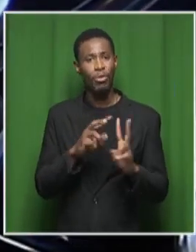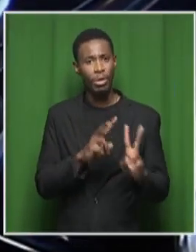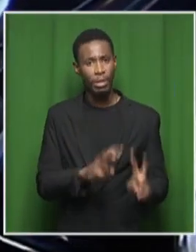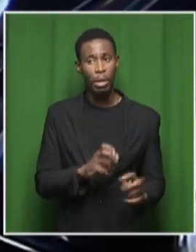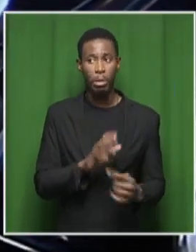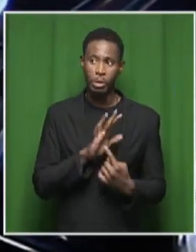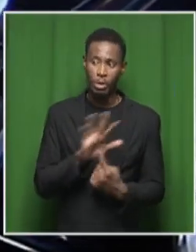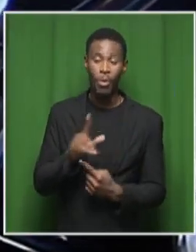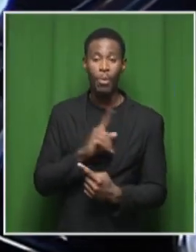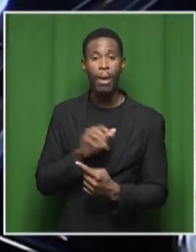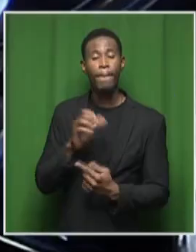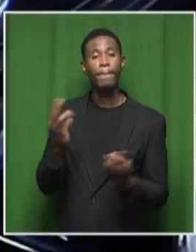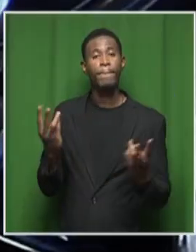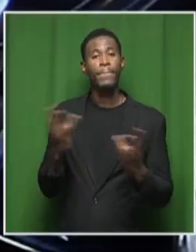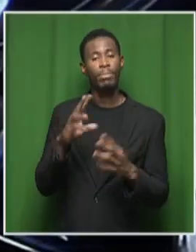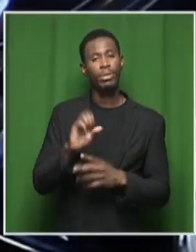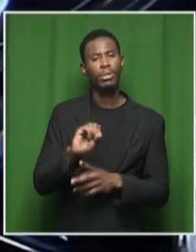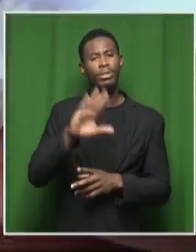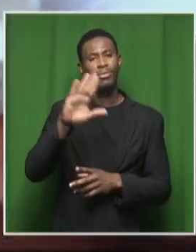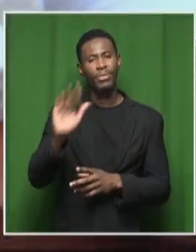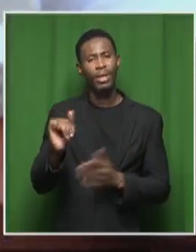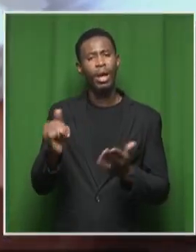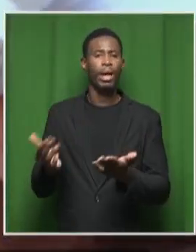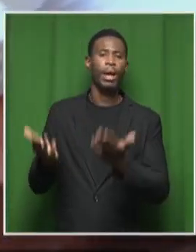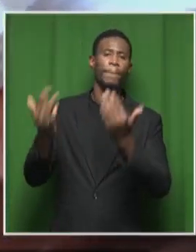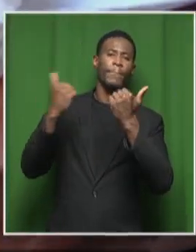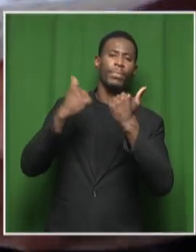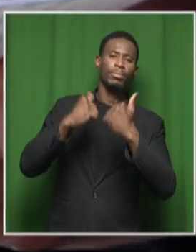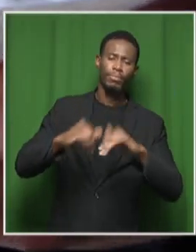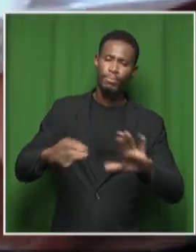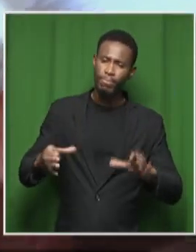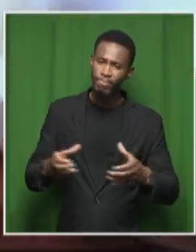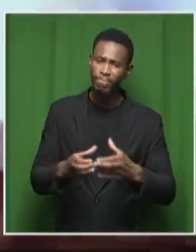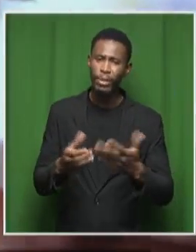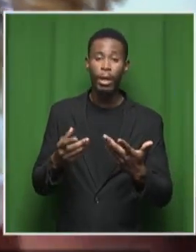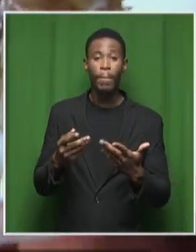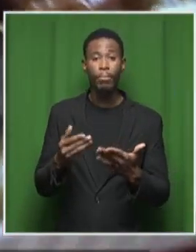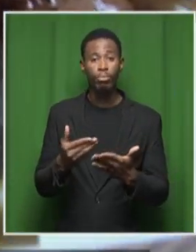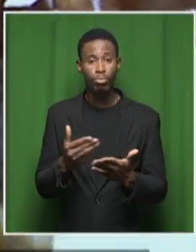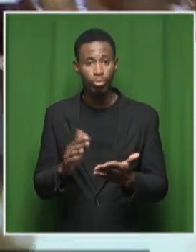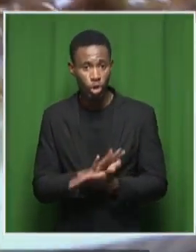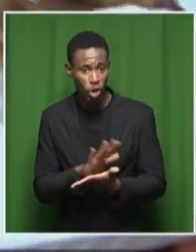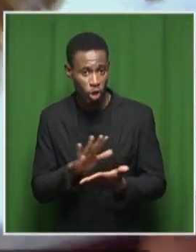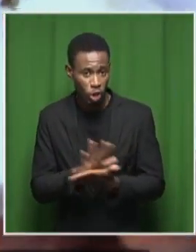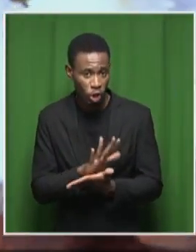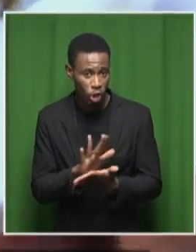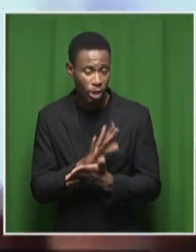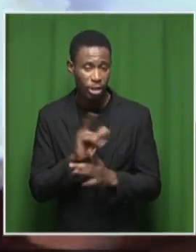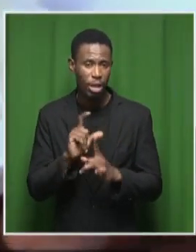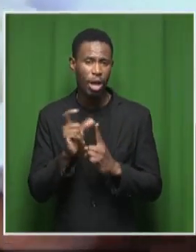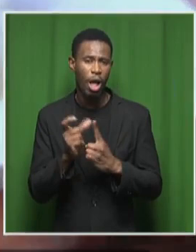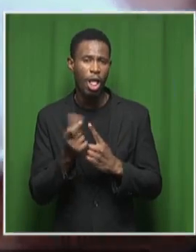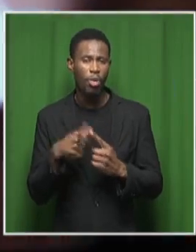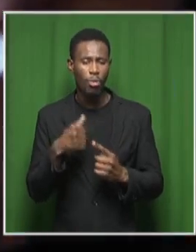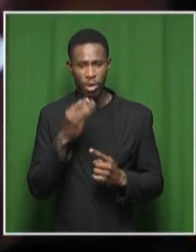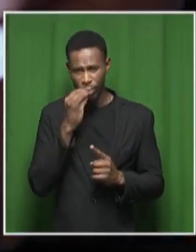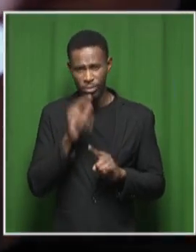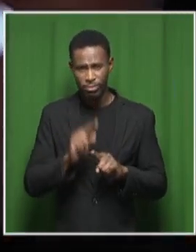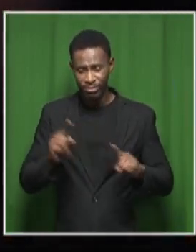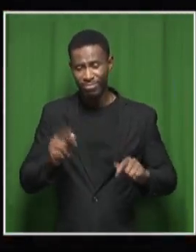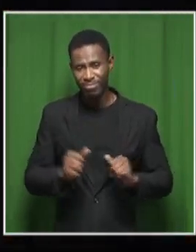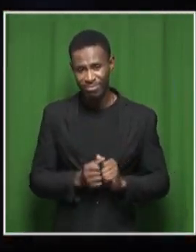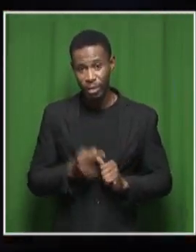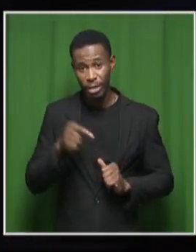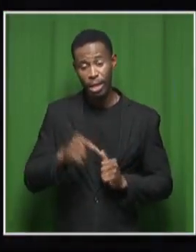bring South Africans together to appreciate our culture, our cuisine, and what we have to offer. I think it's a month where we spend a lot of